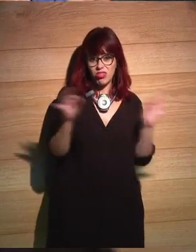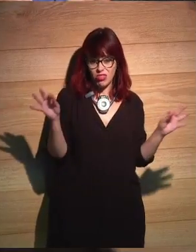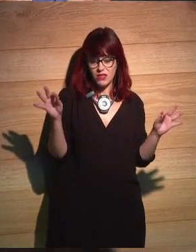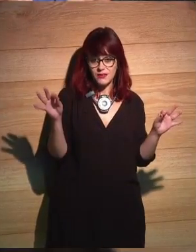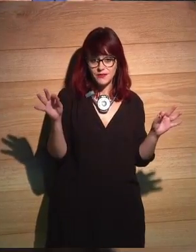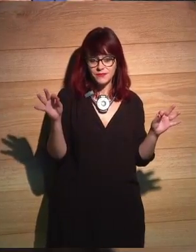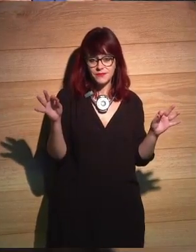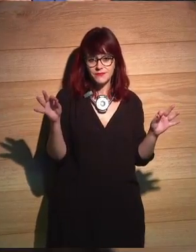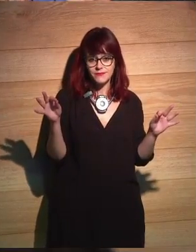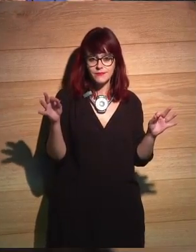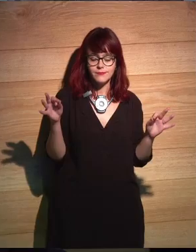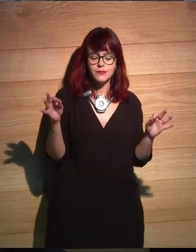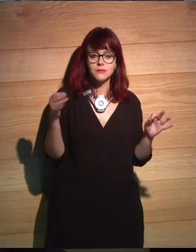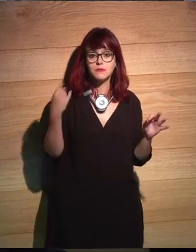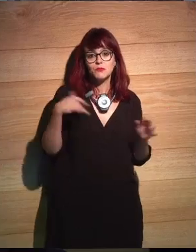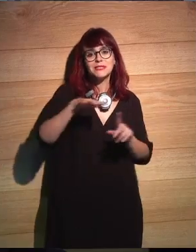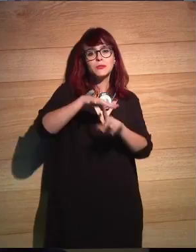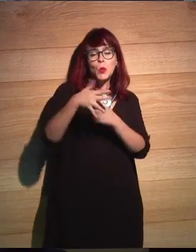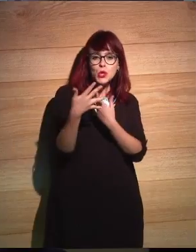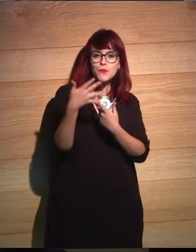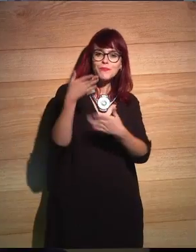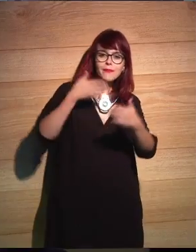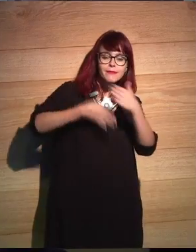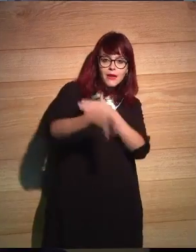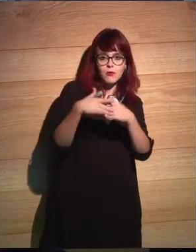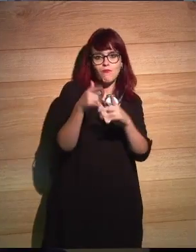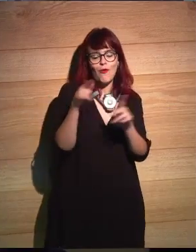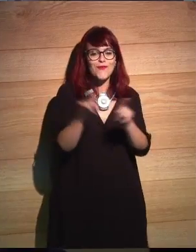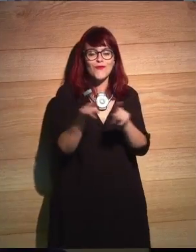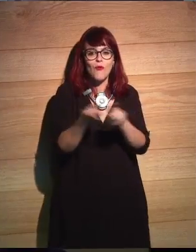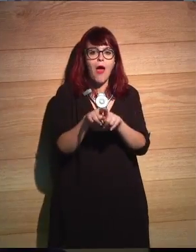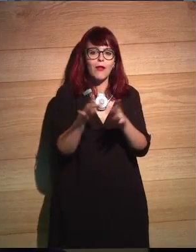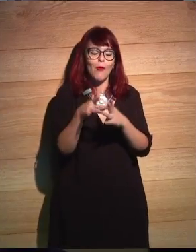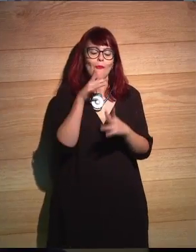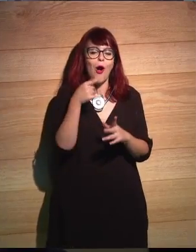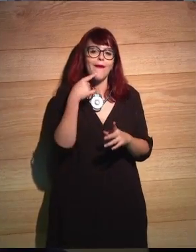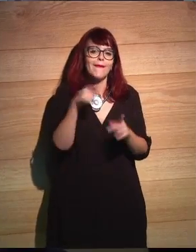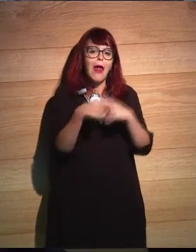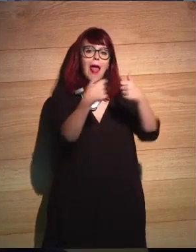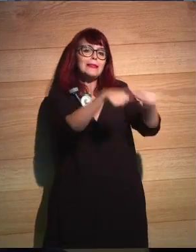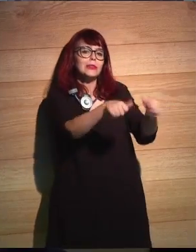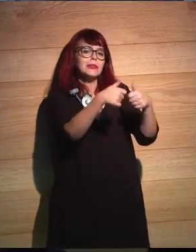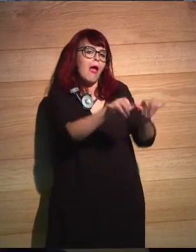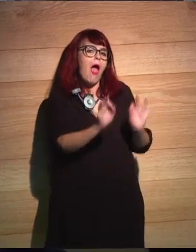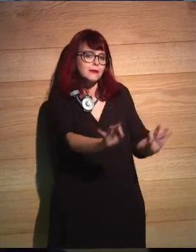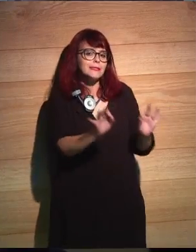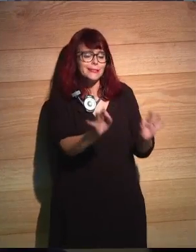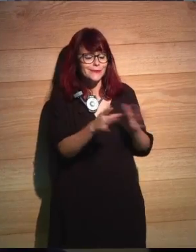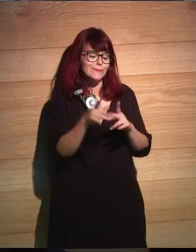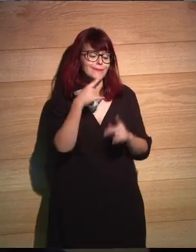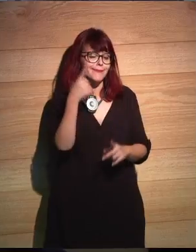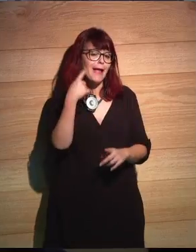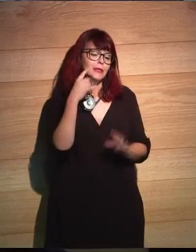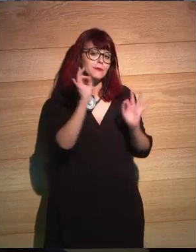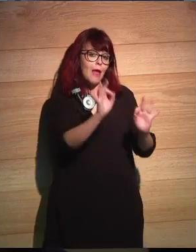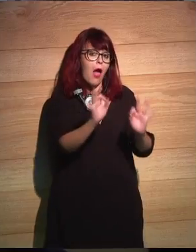enter a landscape of cliches when you are going to circle that in. But of